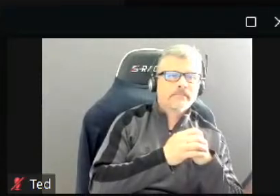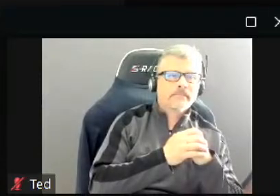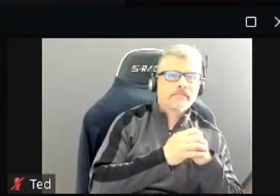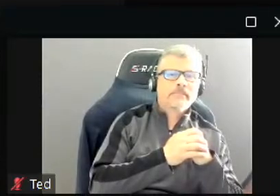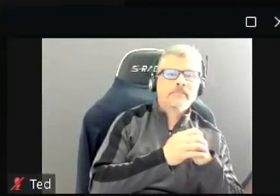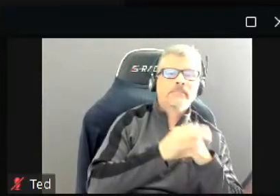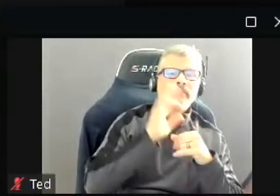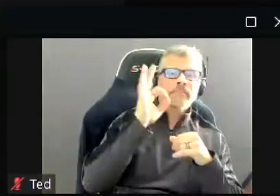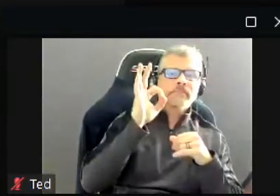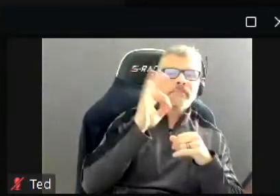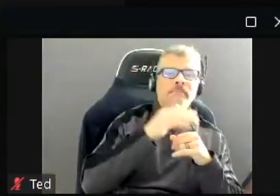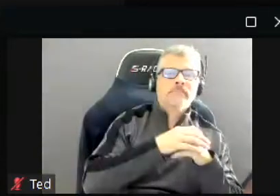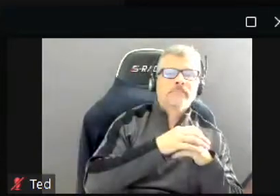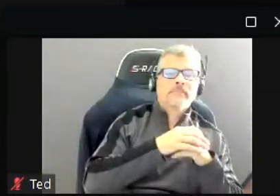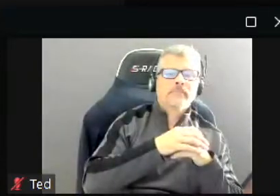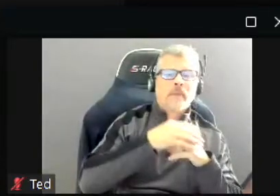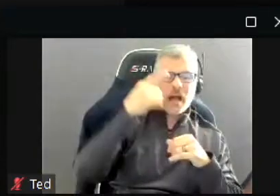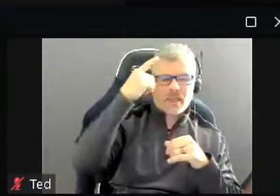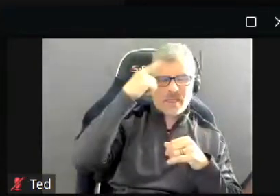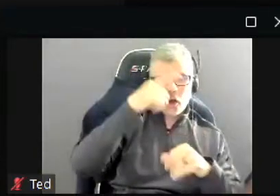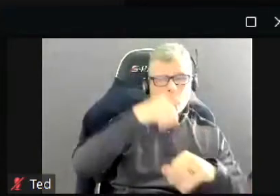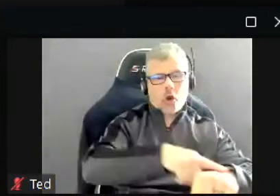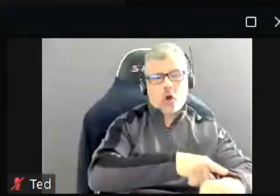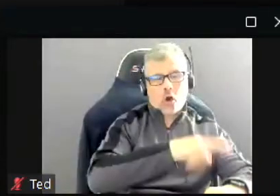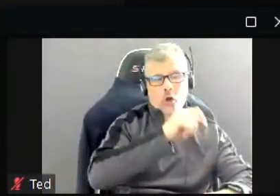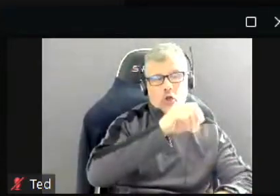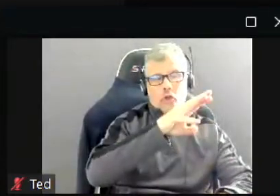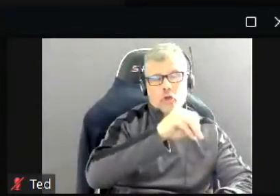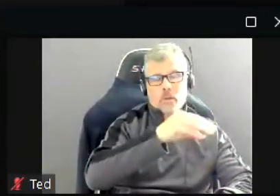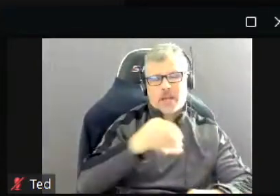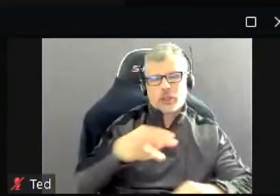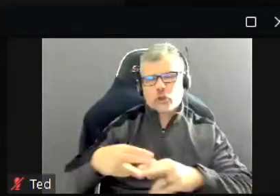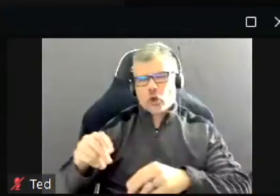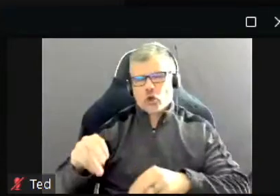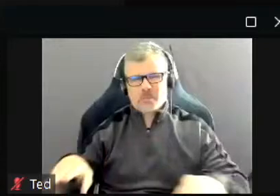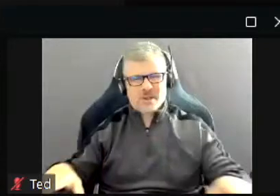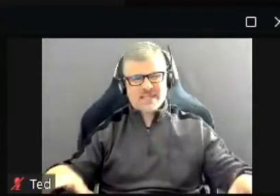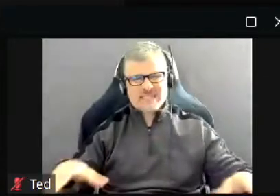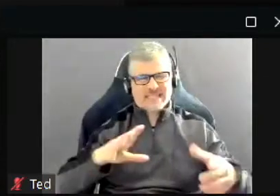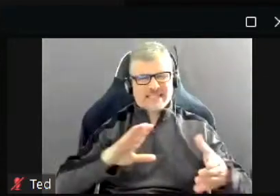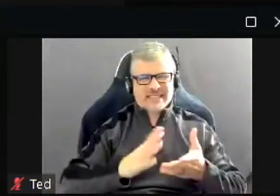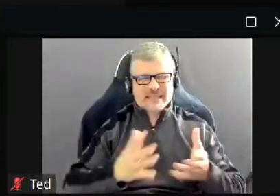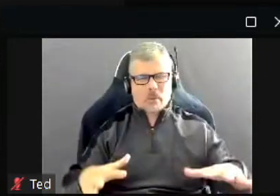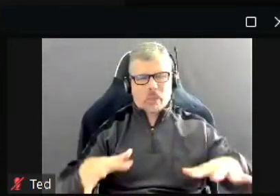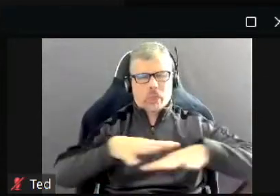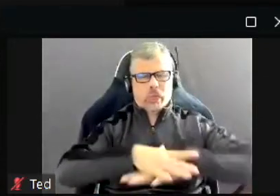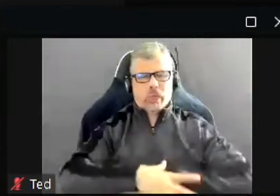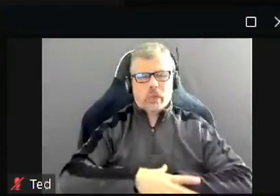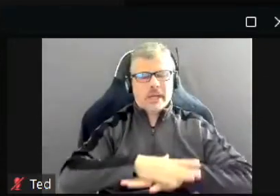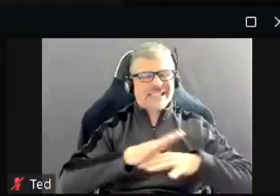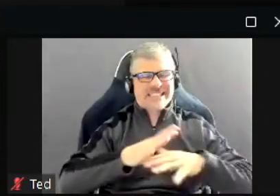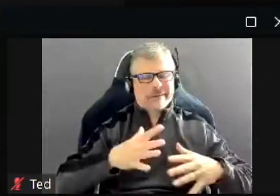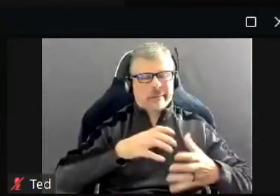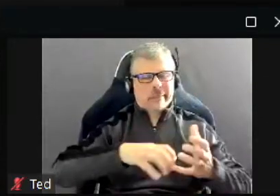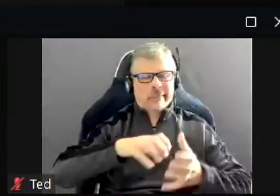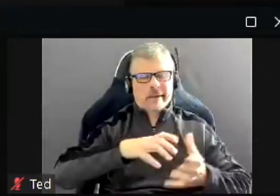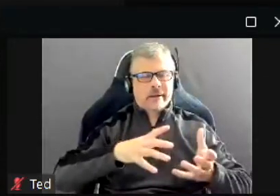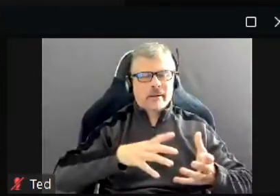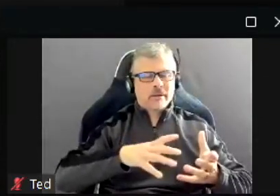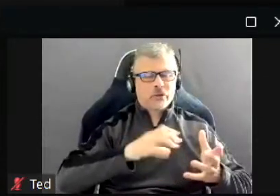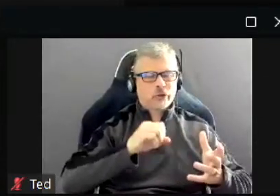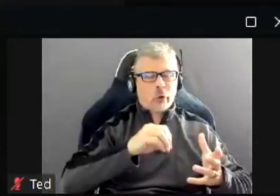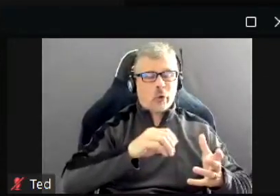Great. And I feel like the long term and short term has kind of gotten mixed together. So I'm not as concerned about whether we stick to question 1 or question